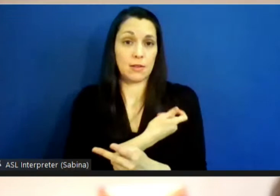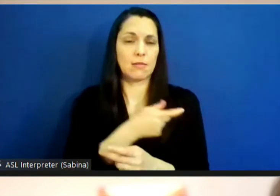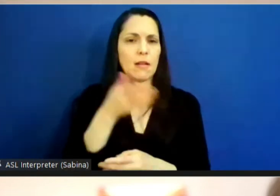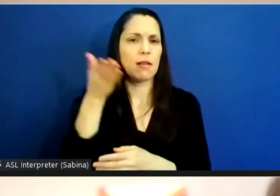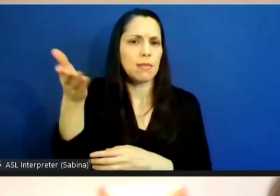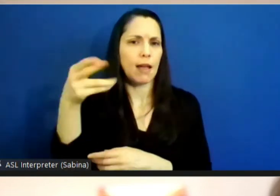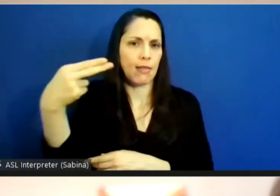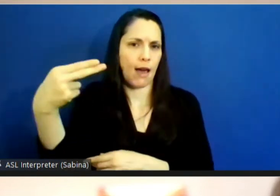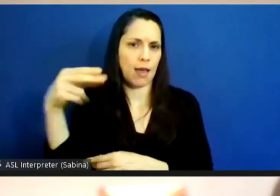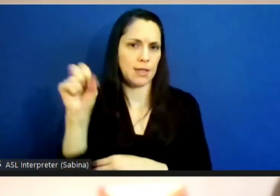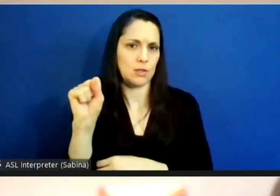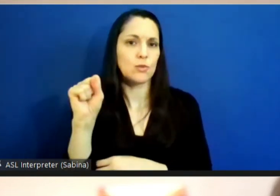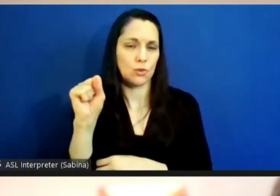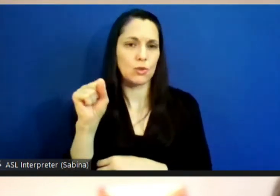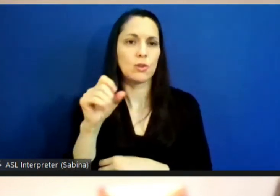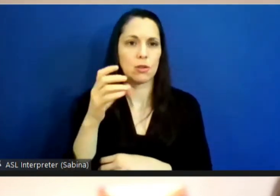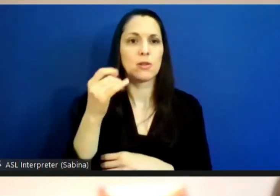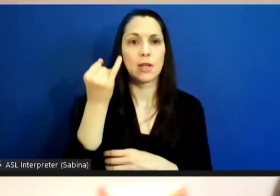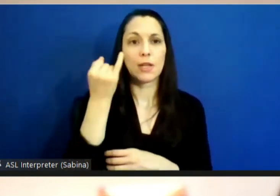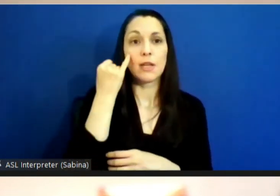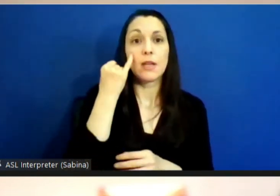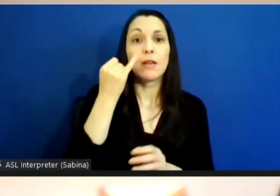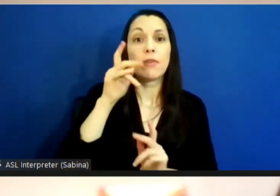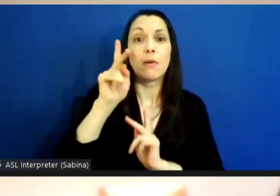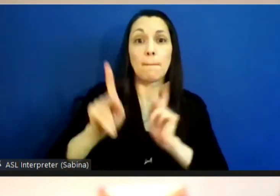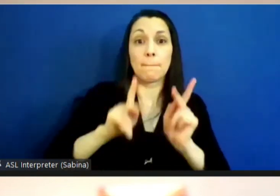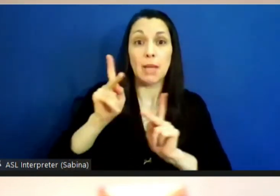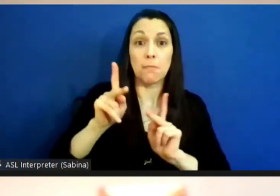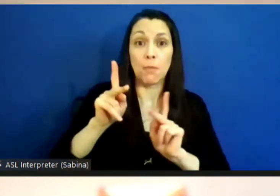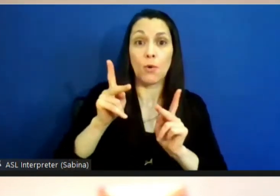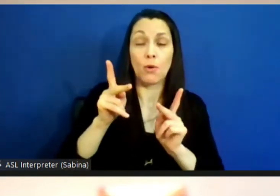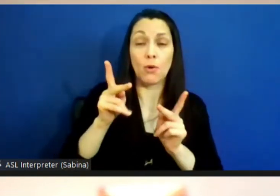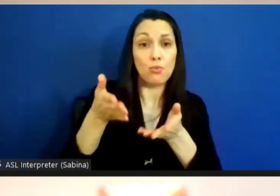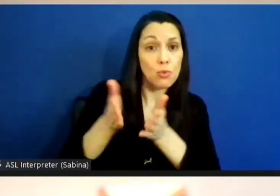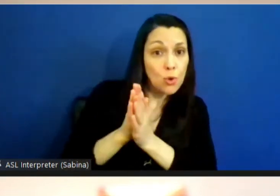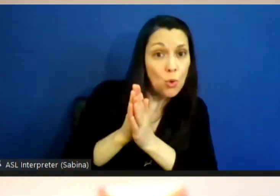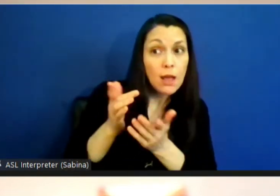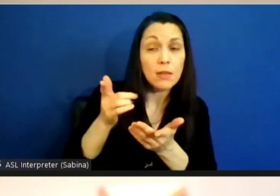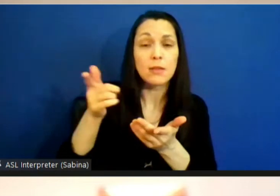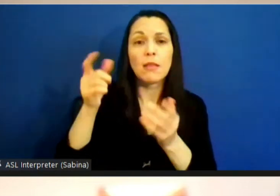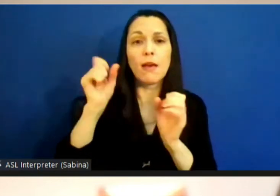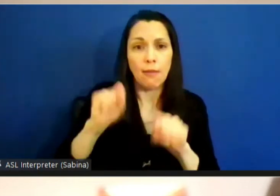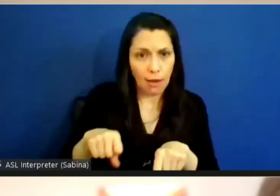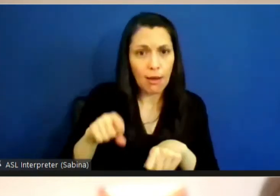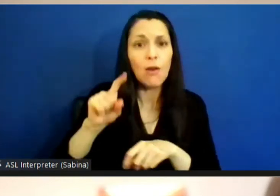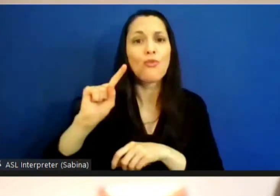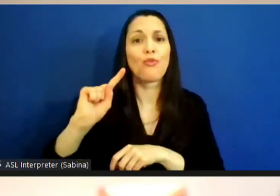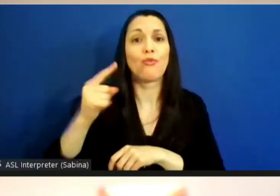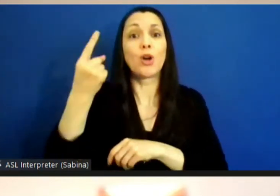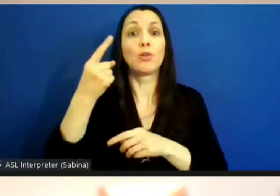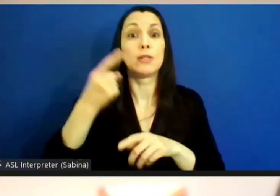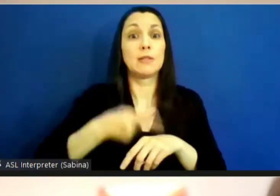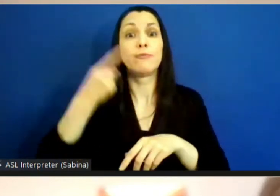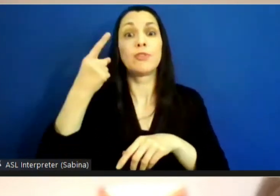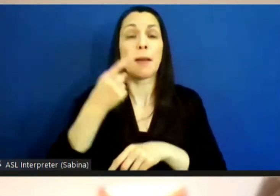And if people request, they will be able to get first doses and also drop in